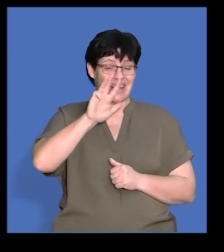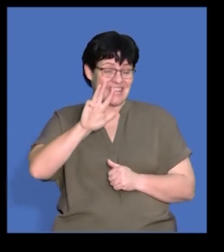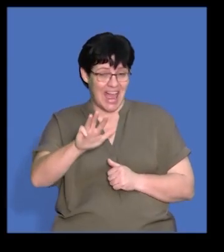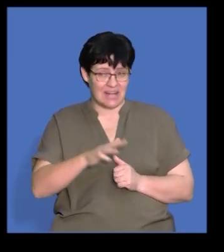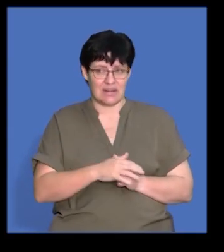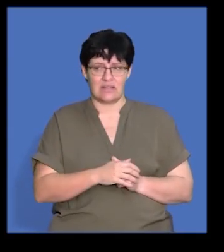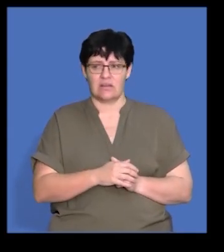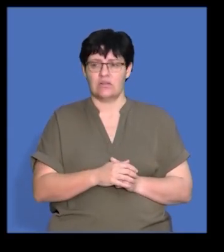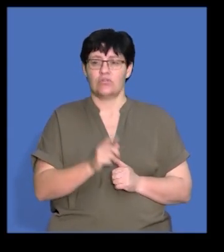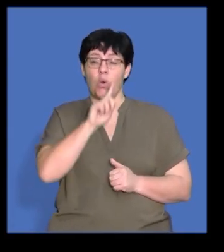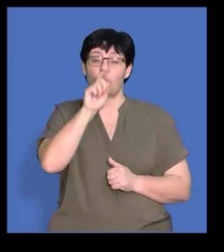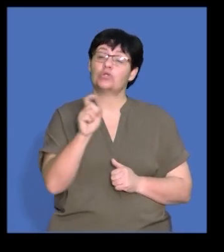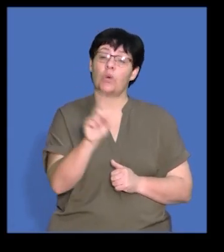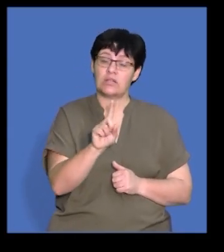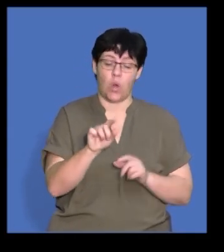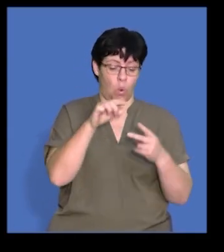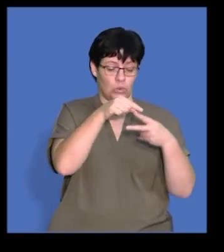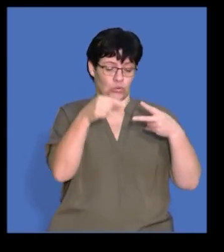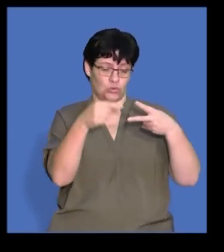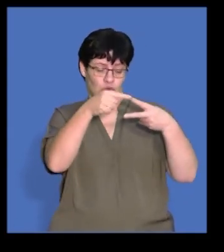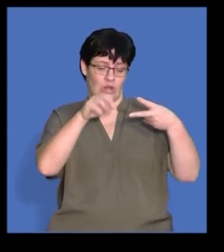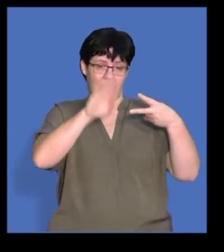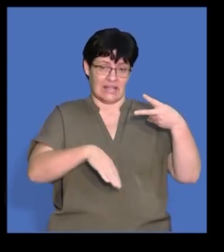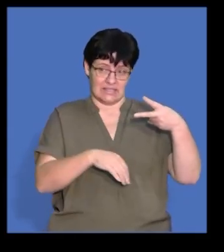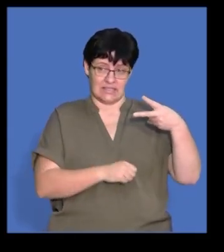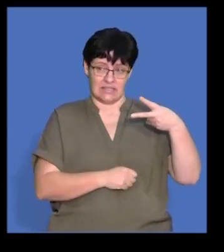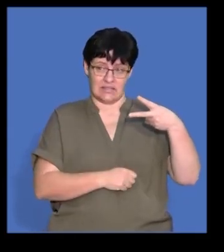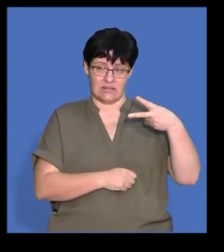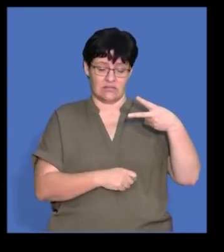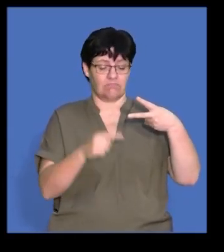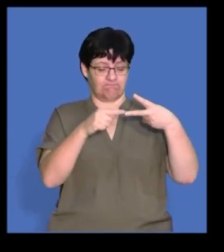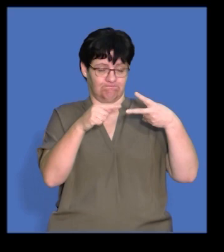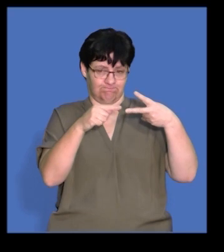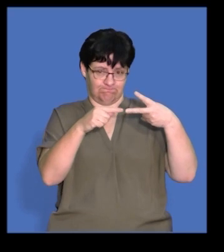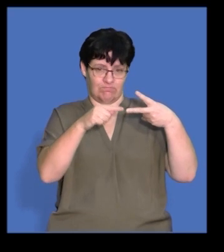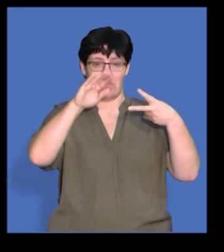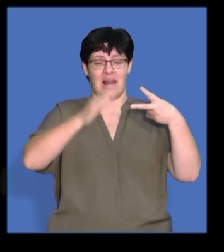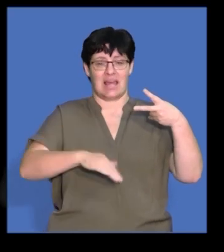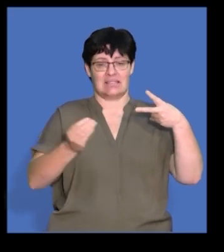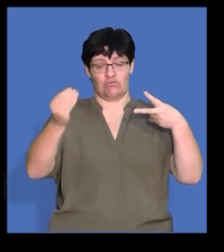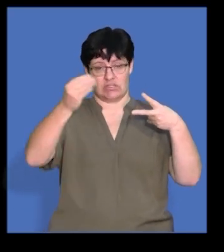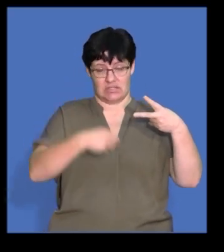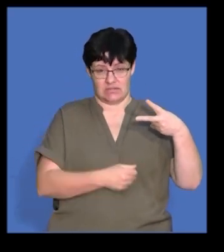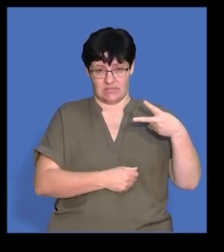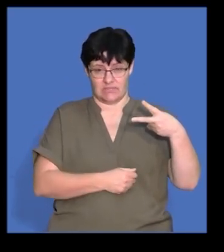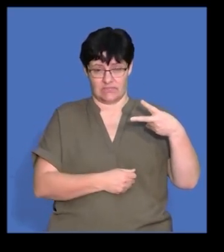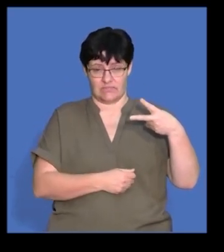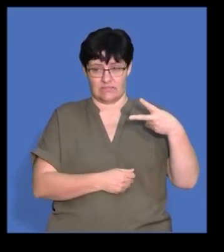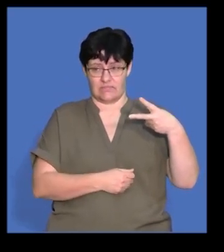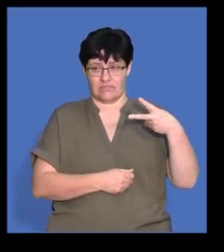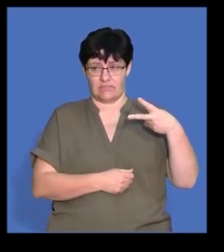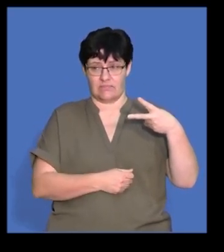79. And now the question was, which was less interest? So option 2 is less.